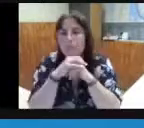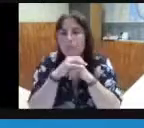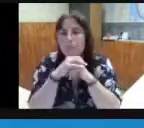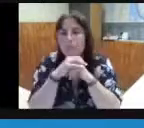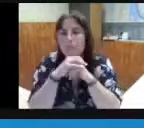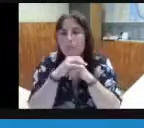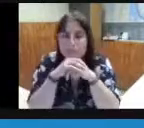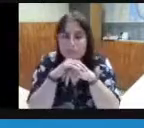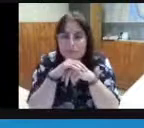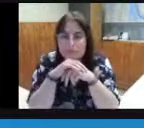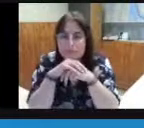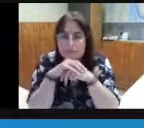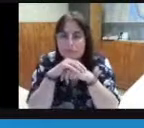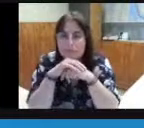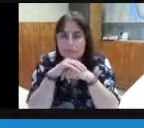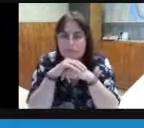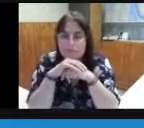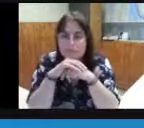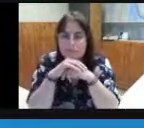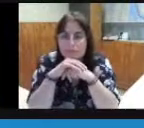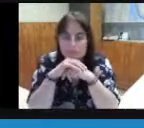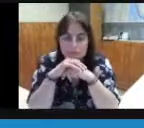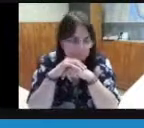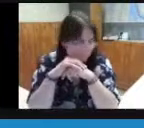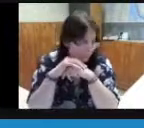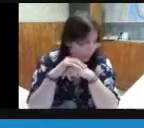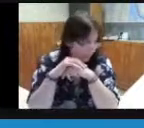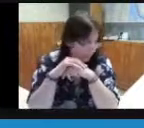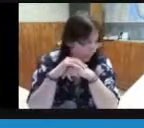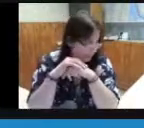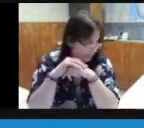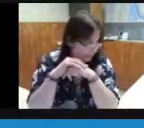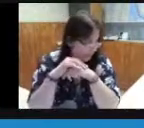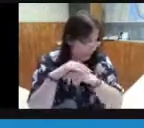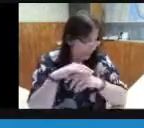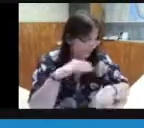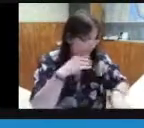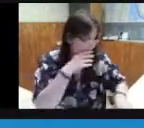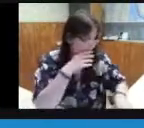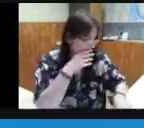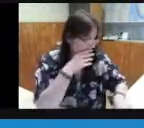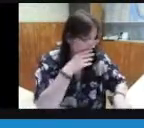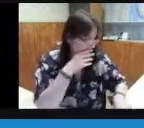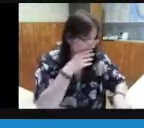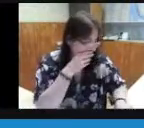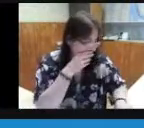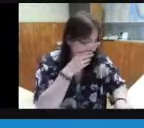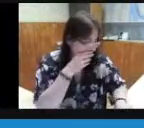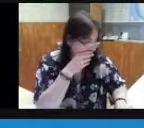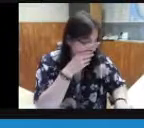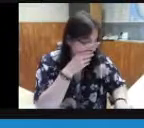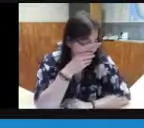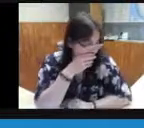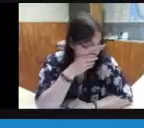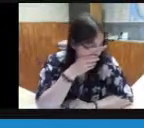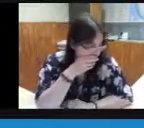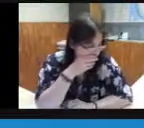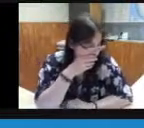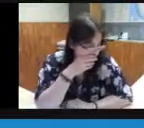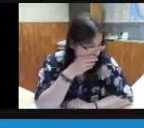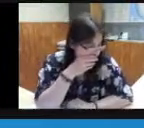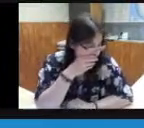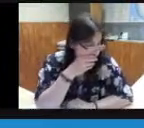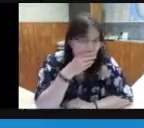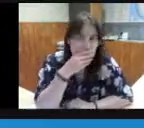hazards. Countries must know and be prepared for the right threats, as the countries and communities are not